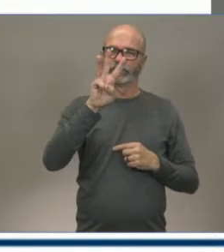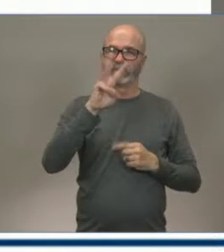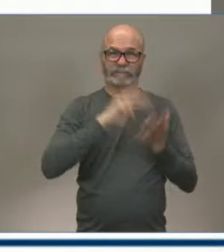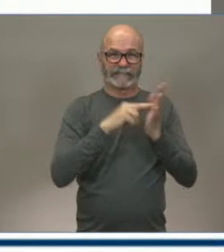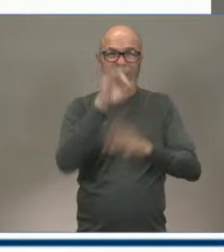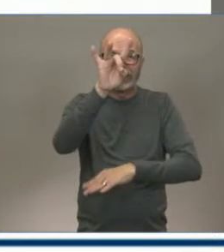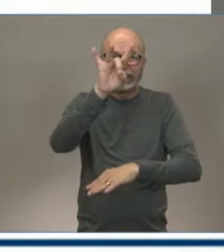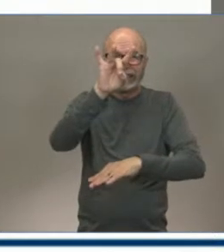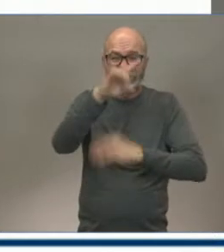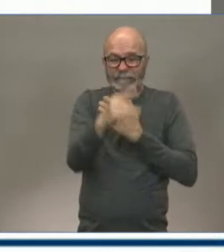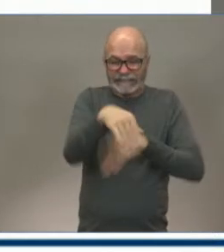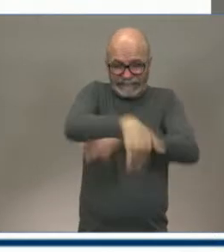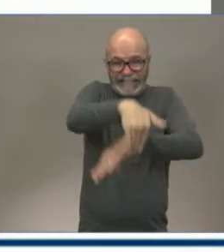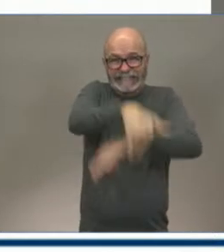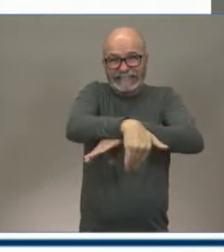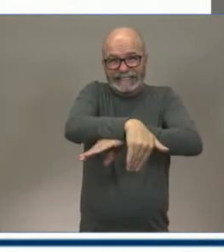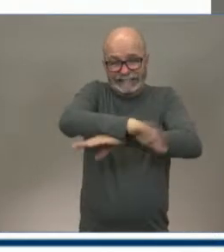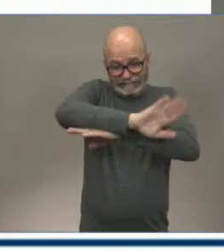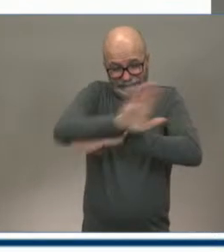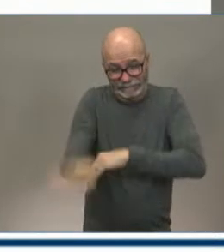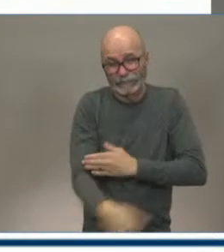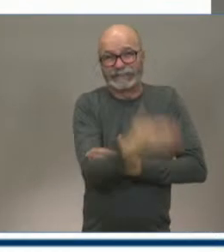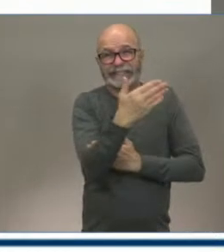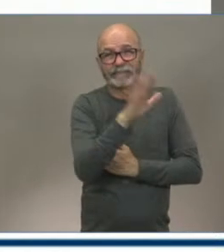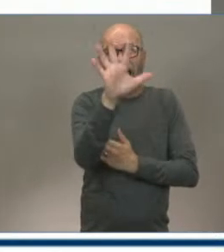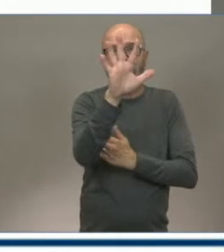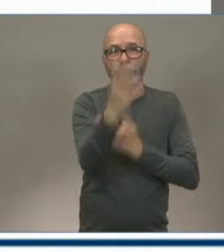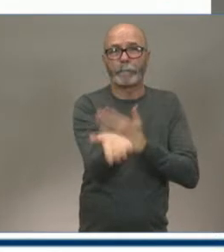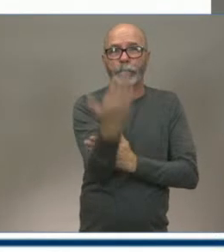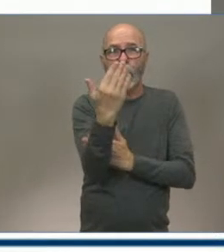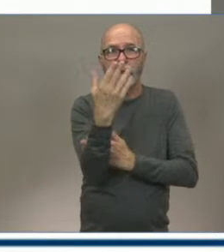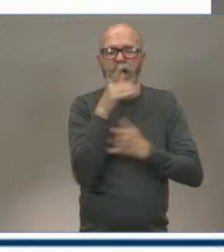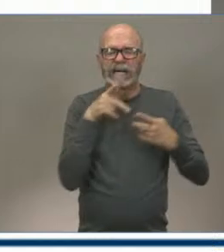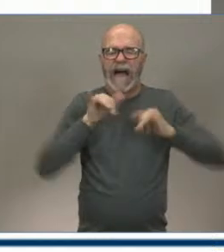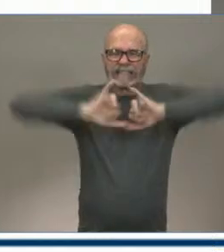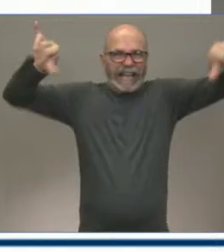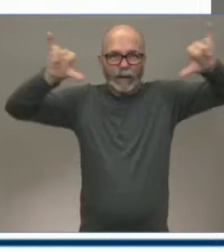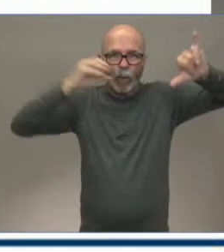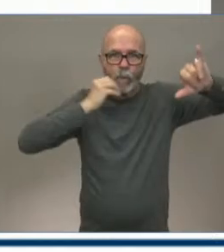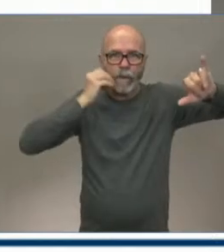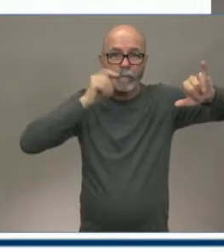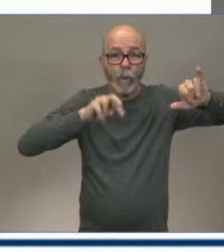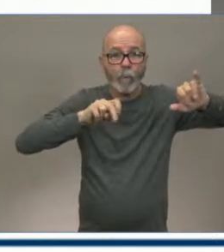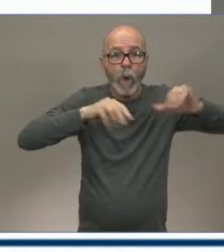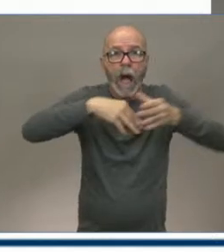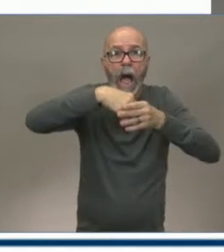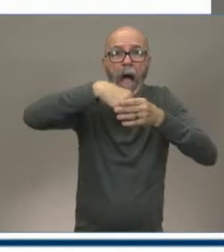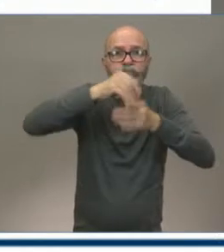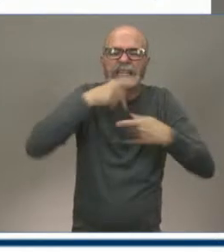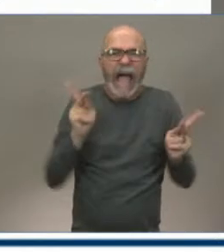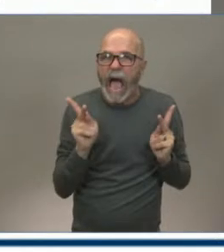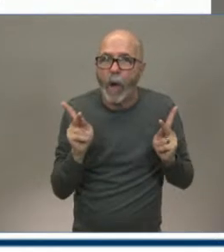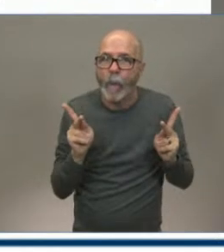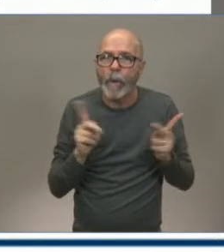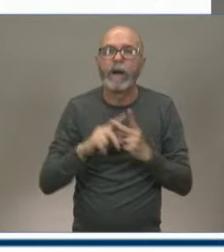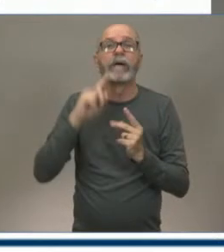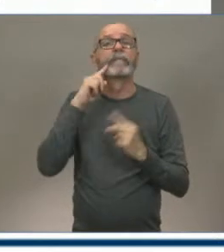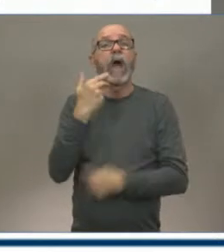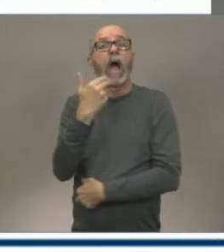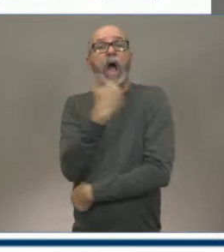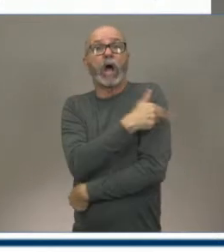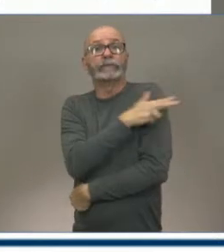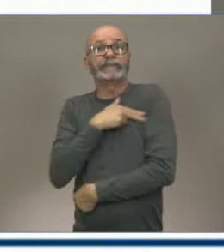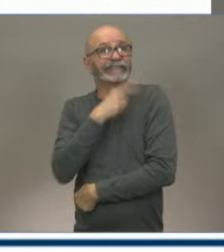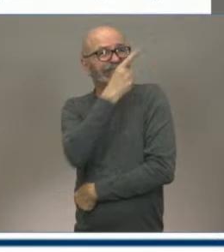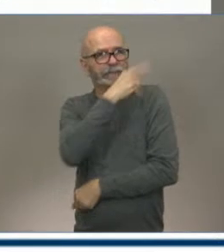a.m. In Ontario, several communities are reporting that their hospitals are at capacity. Their ICUs are